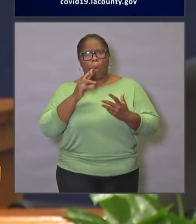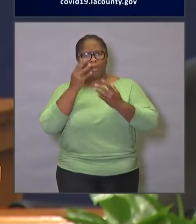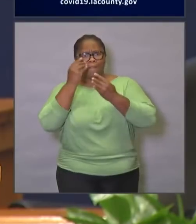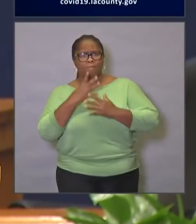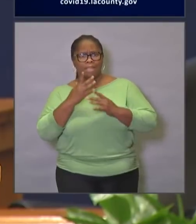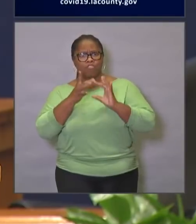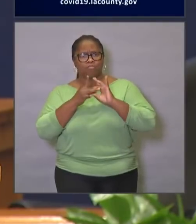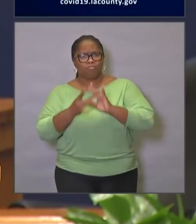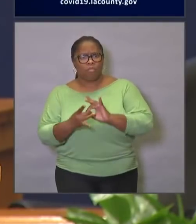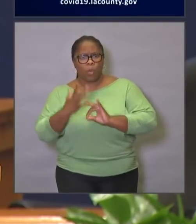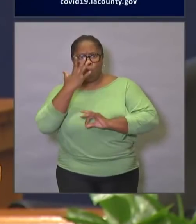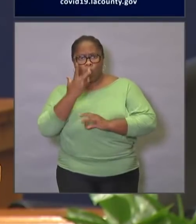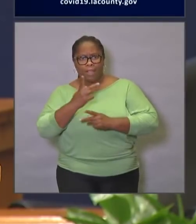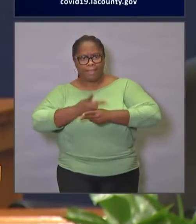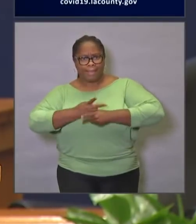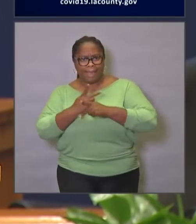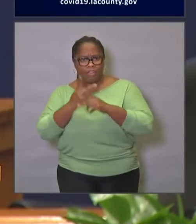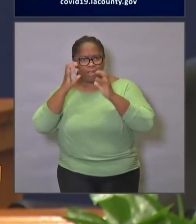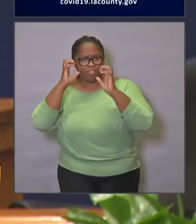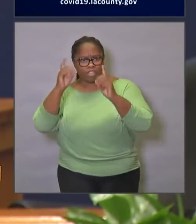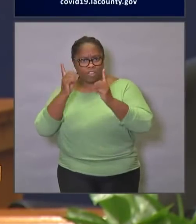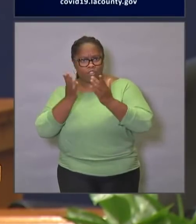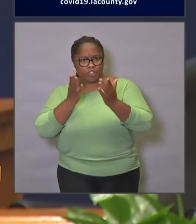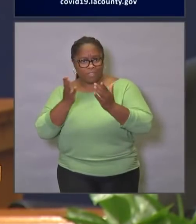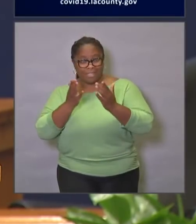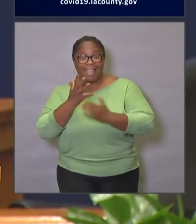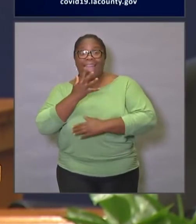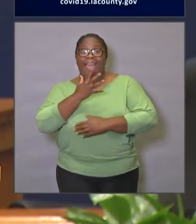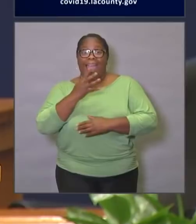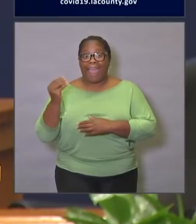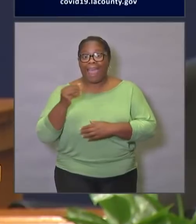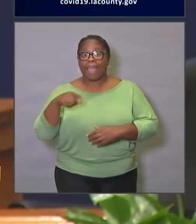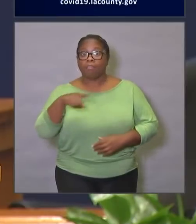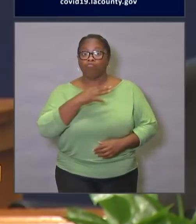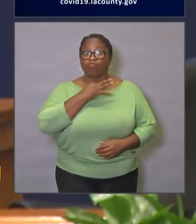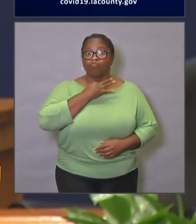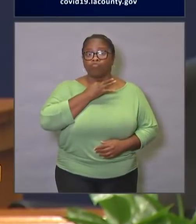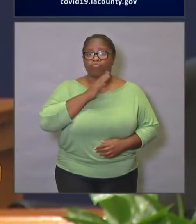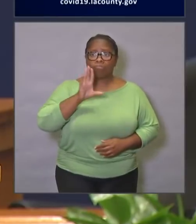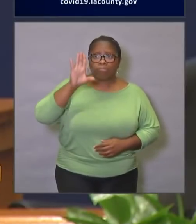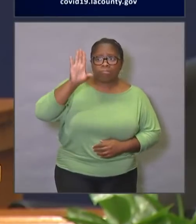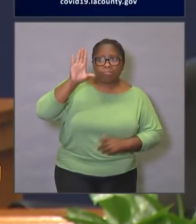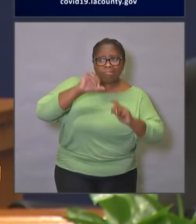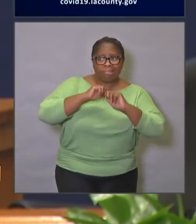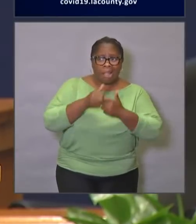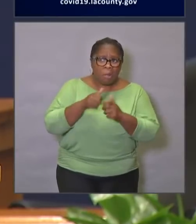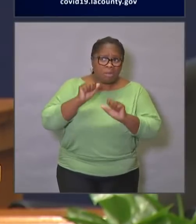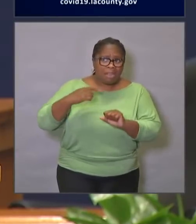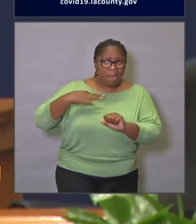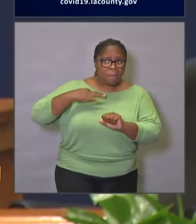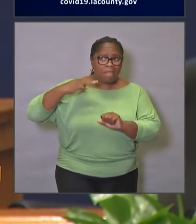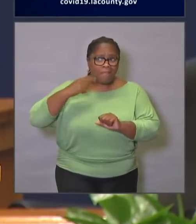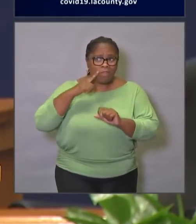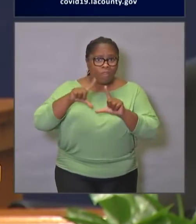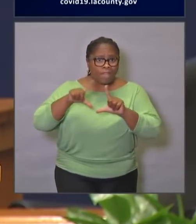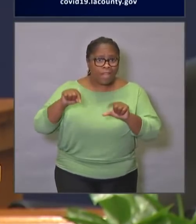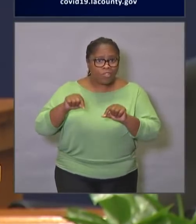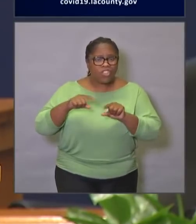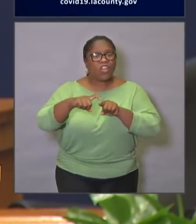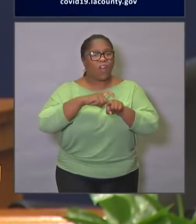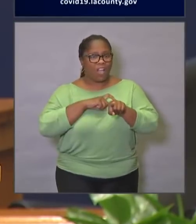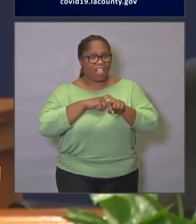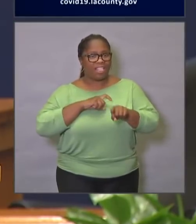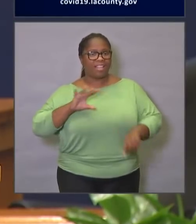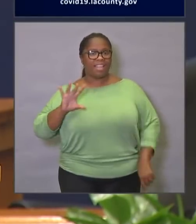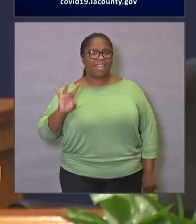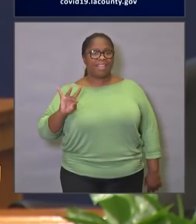and education services and want to know how they might be able to access the vouchers, you can call